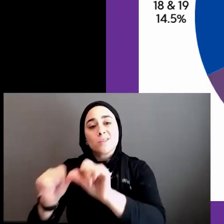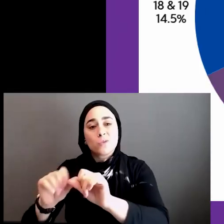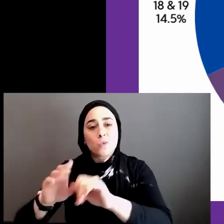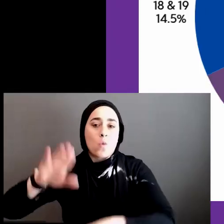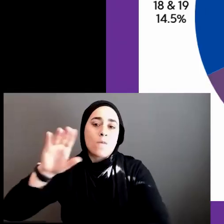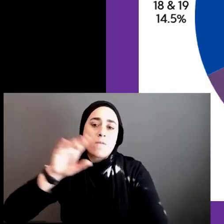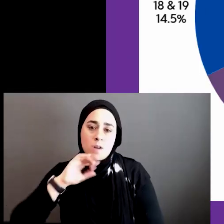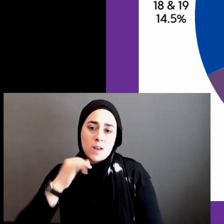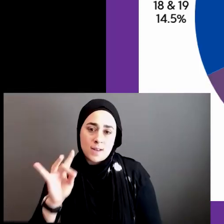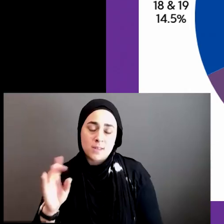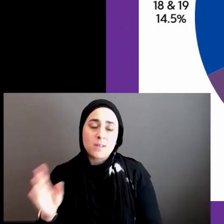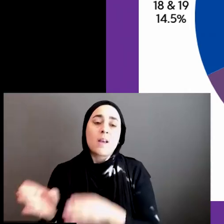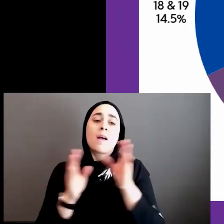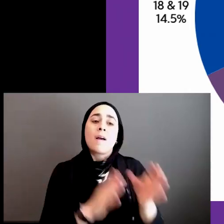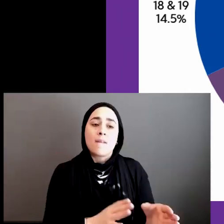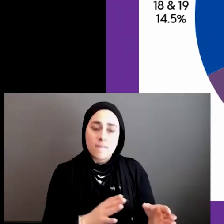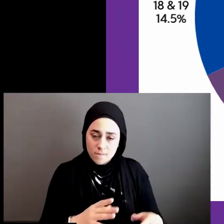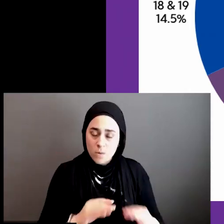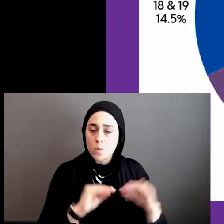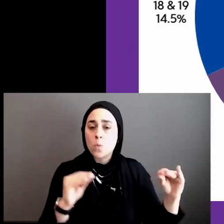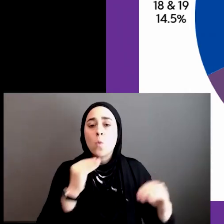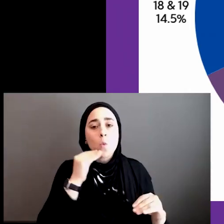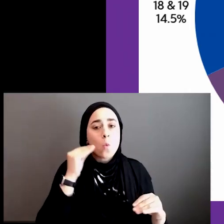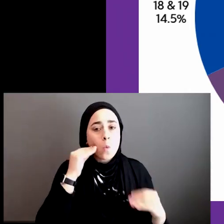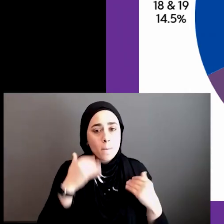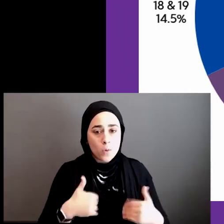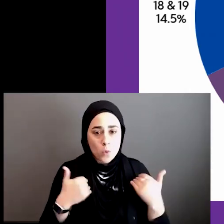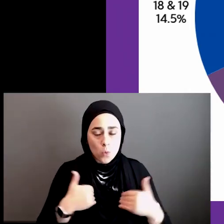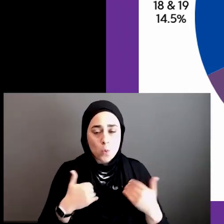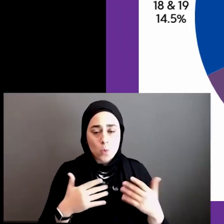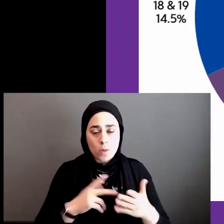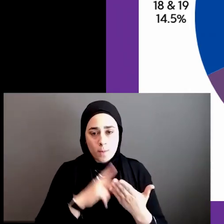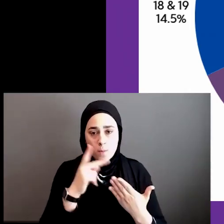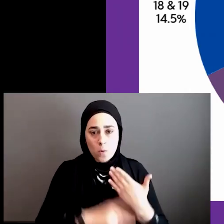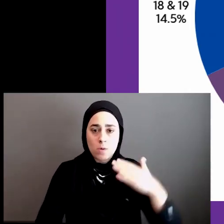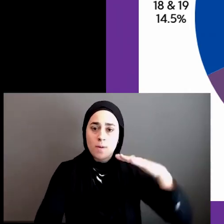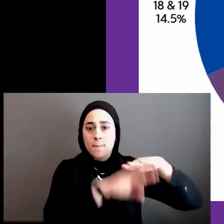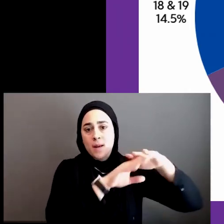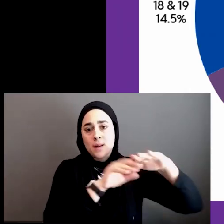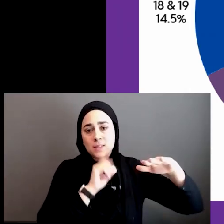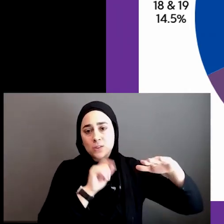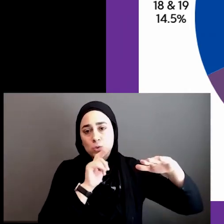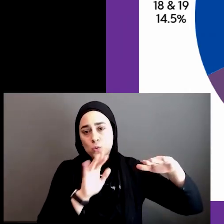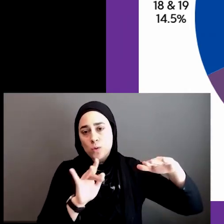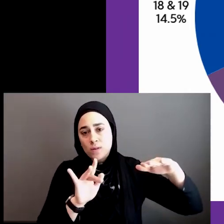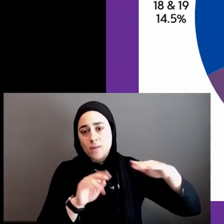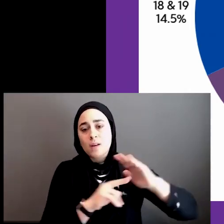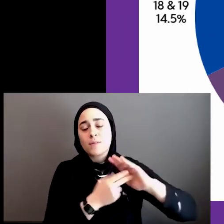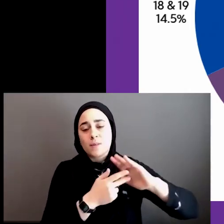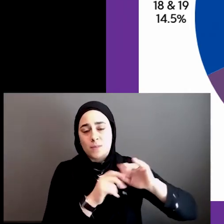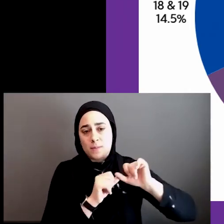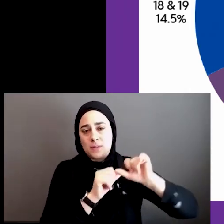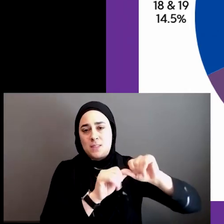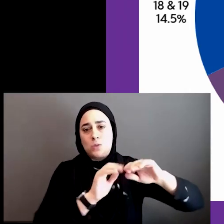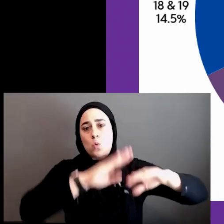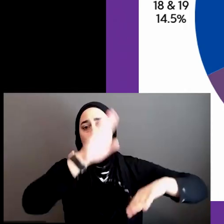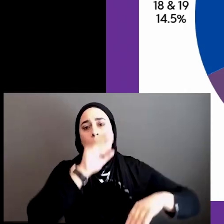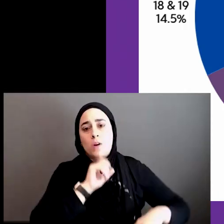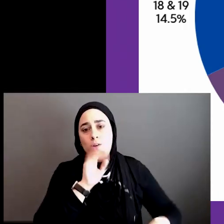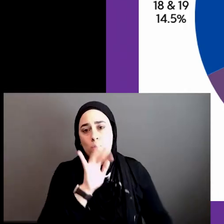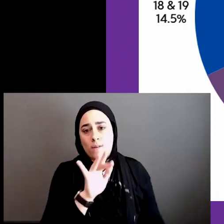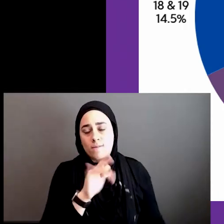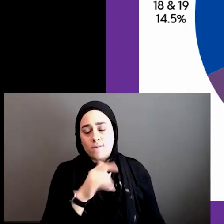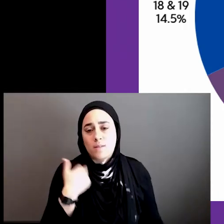youth program that goes up to the age of 25. And that also sometimes gets a little older as well because the services haven't ended. So we don't say you've